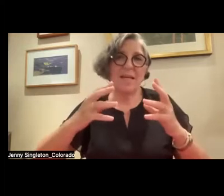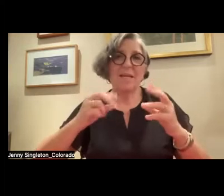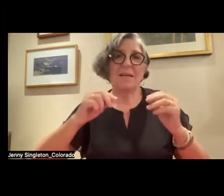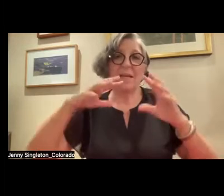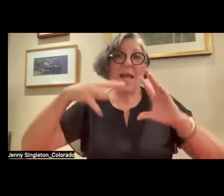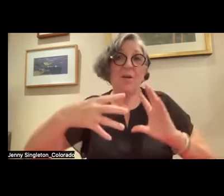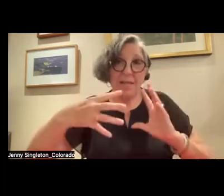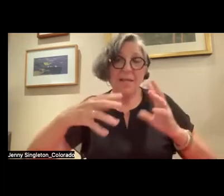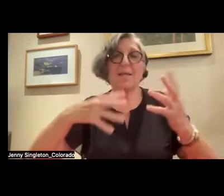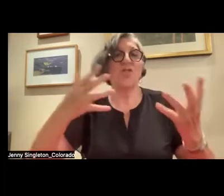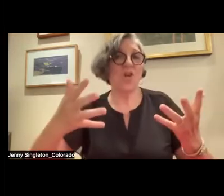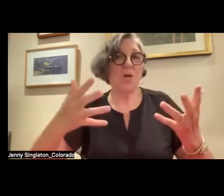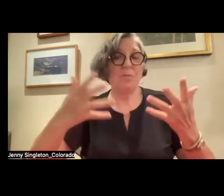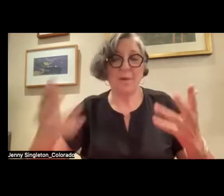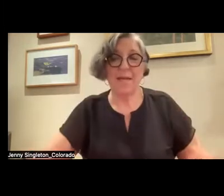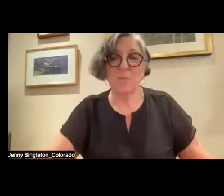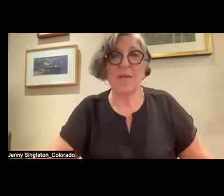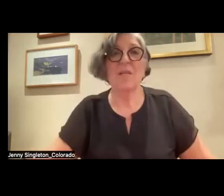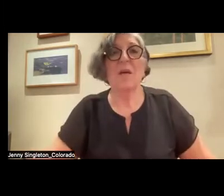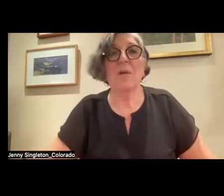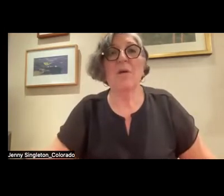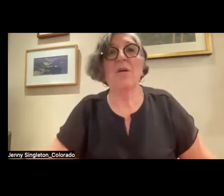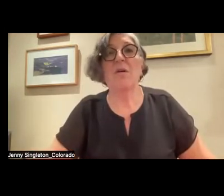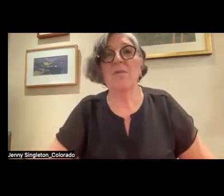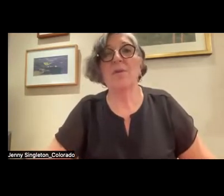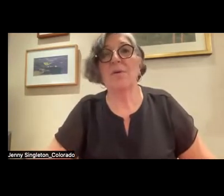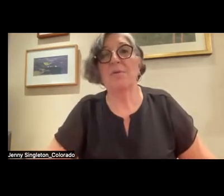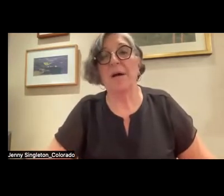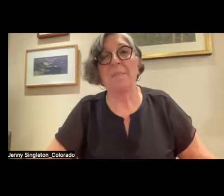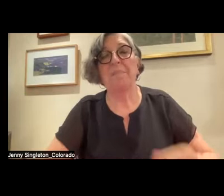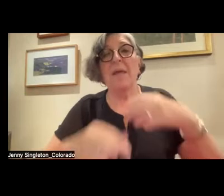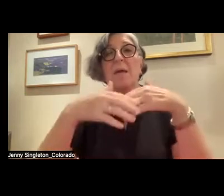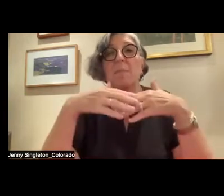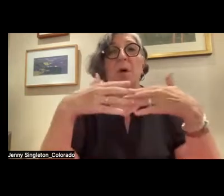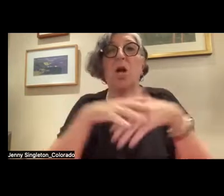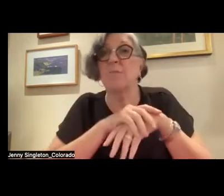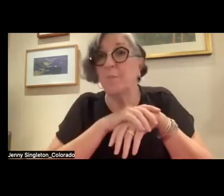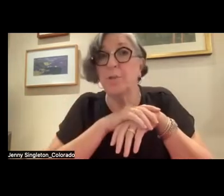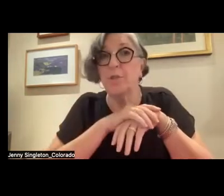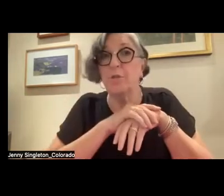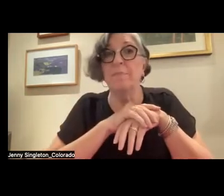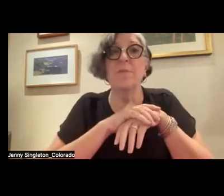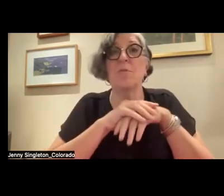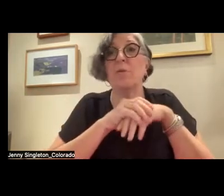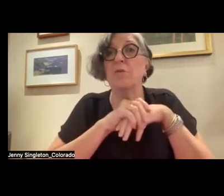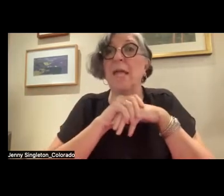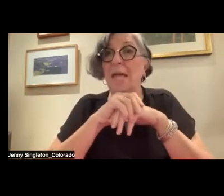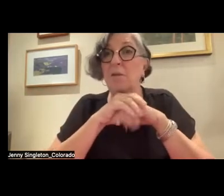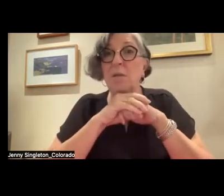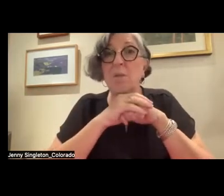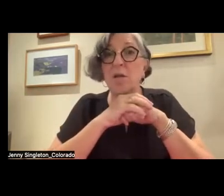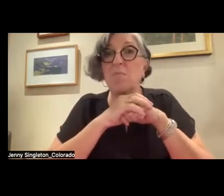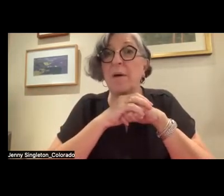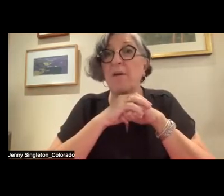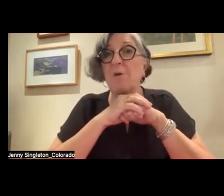the sign inherently can show aspect, but you can also mark it for plural. So plural